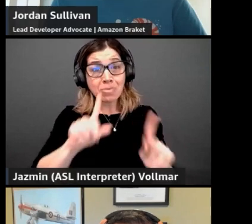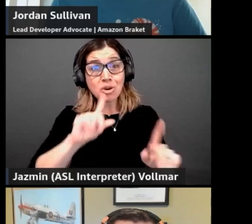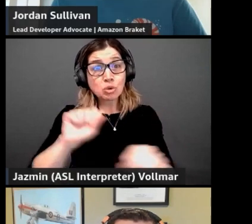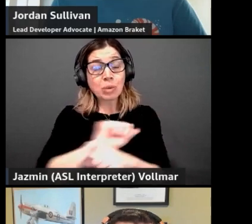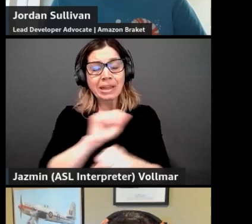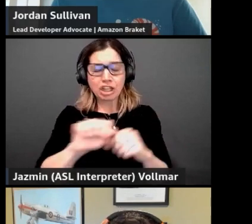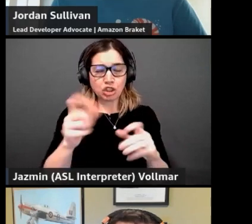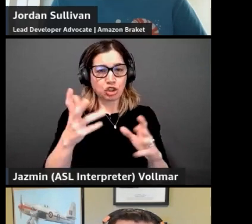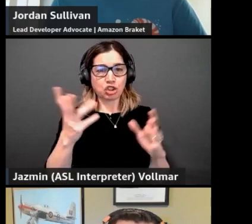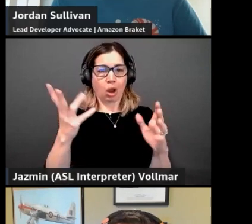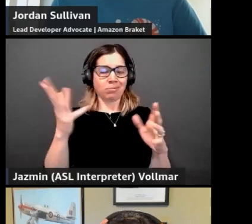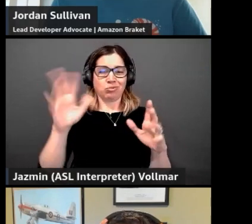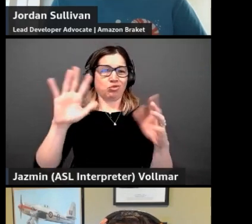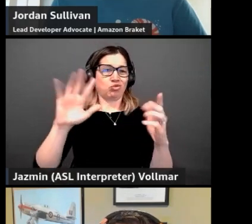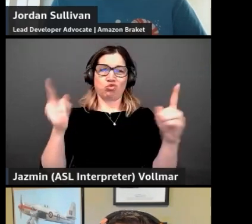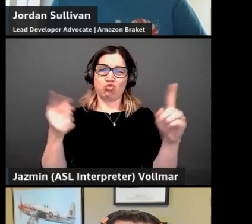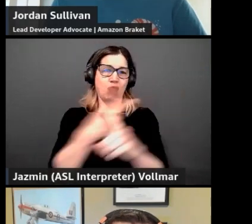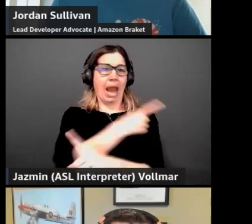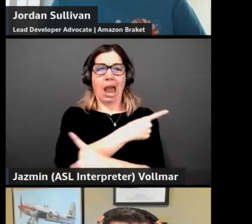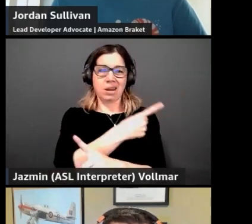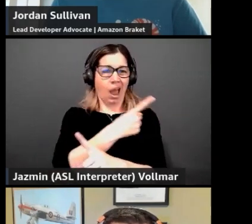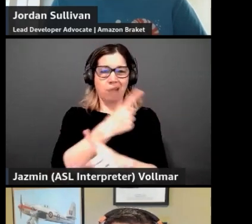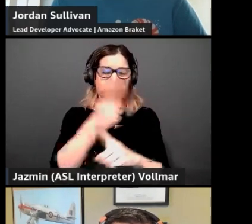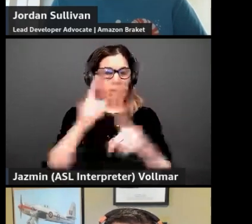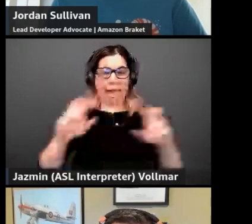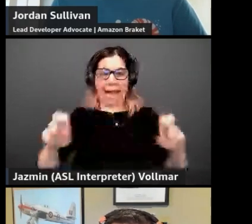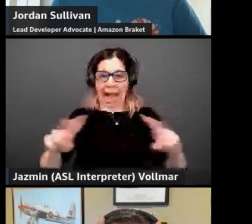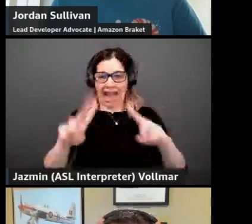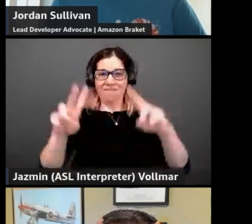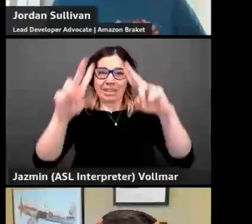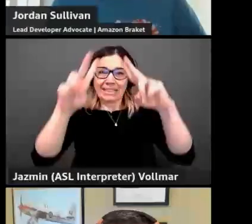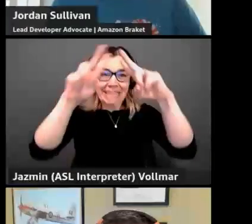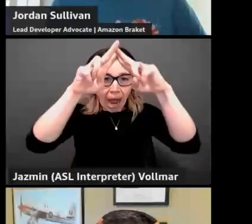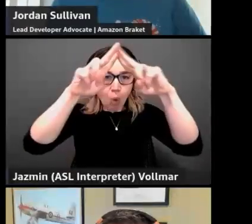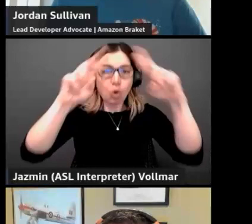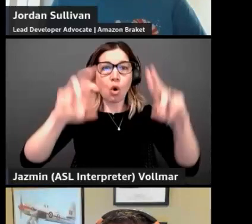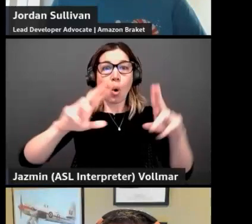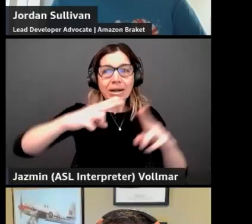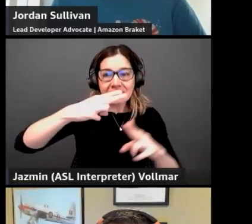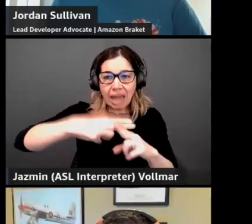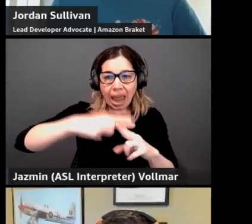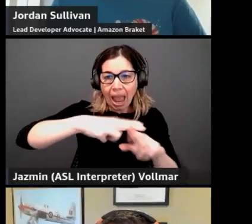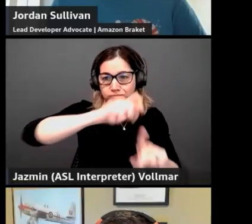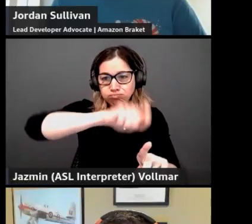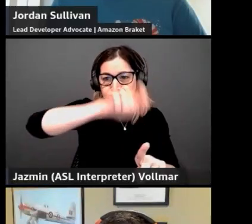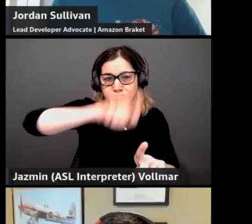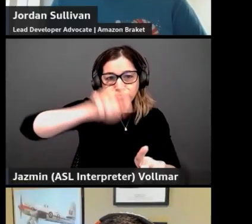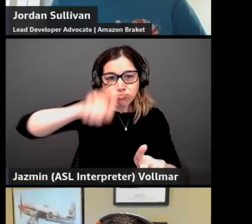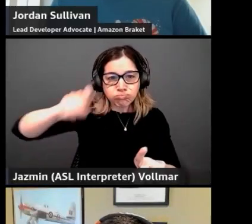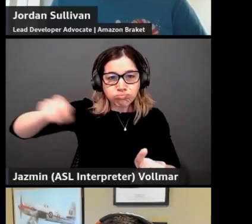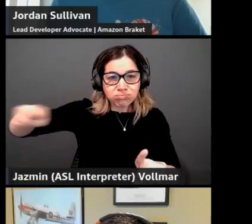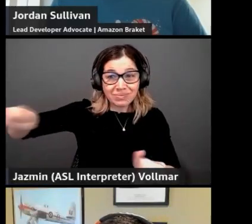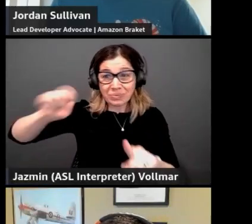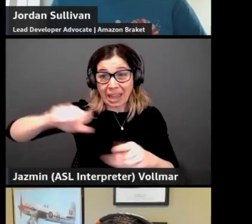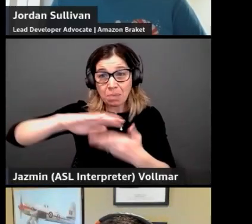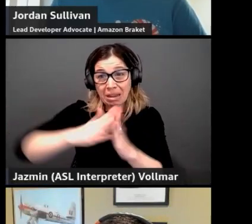know, they're drawing the Eiffel Tower or writing out a name of somebody. You can get creative with